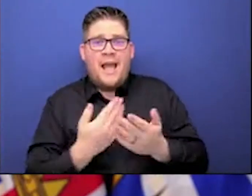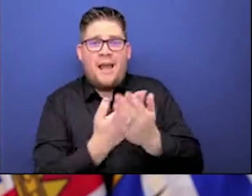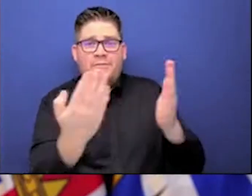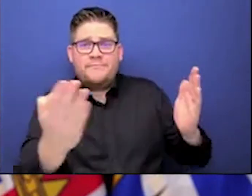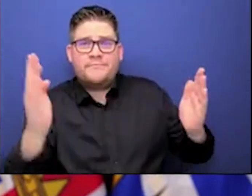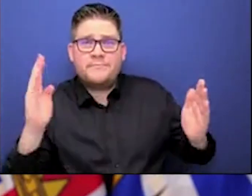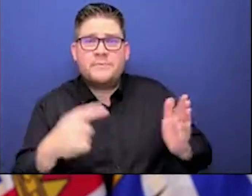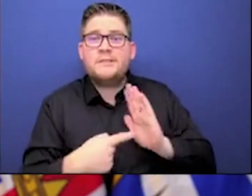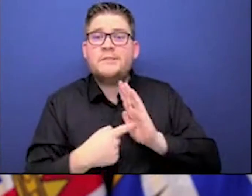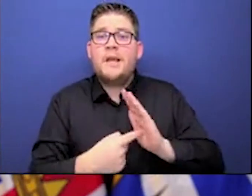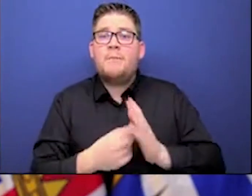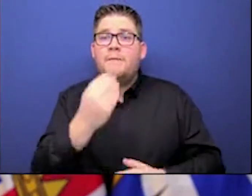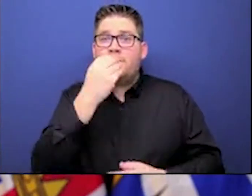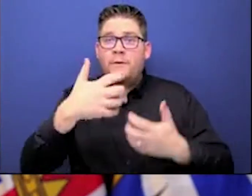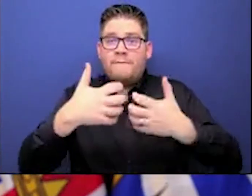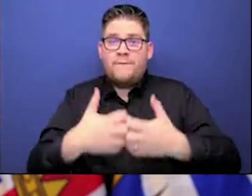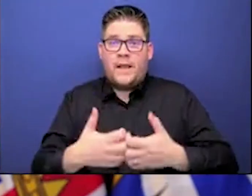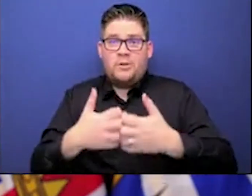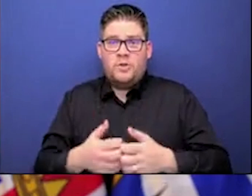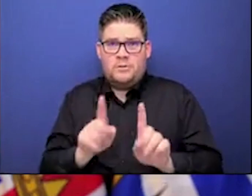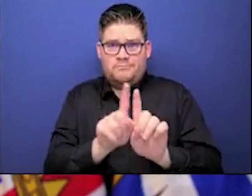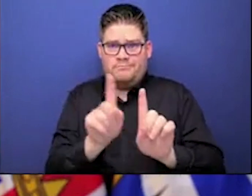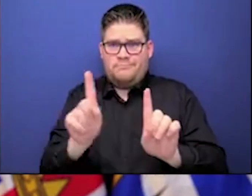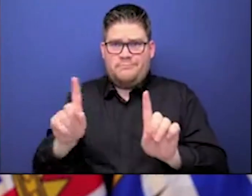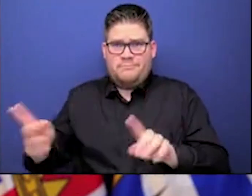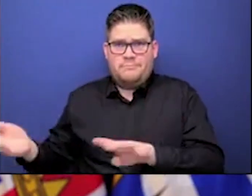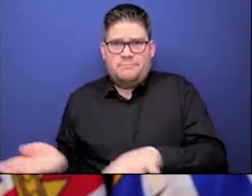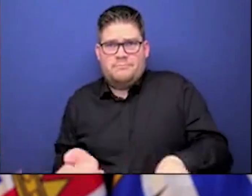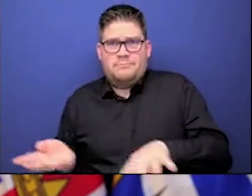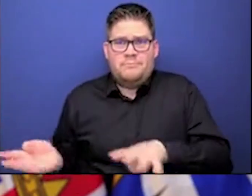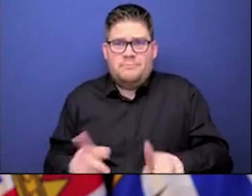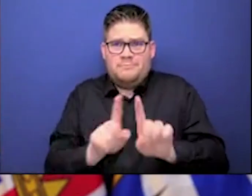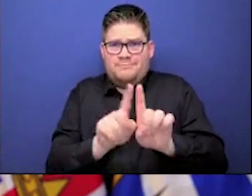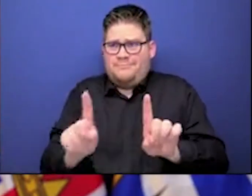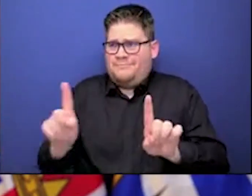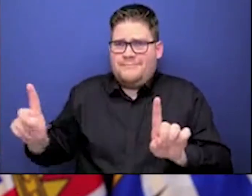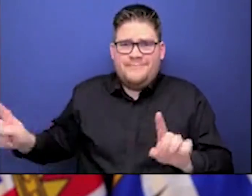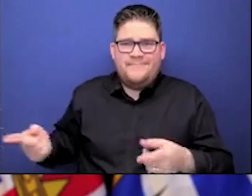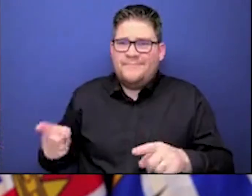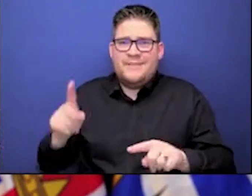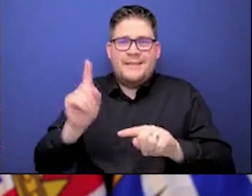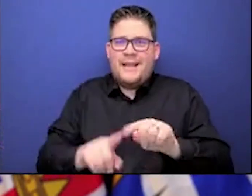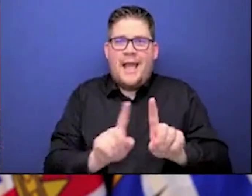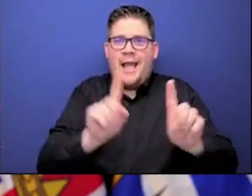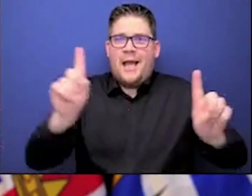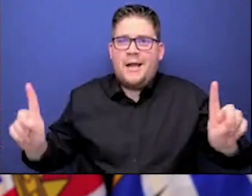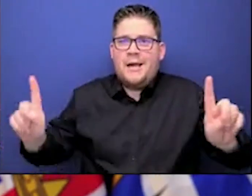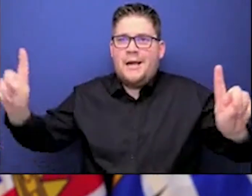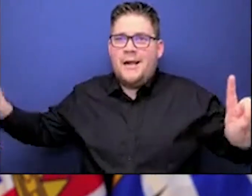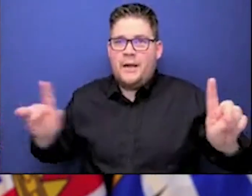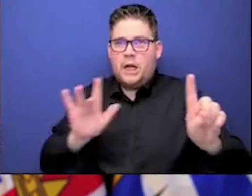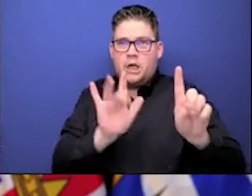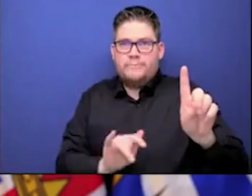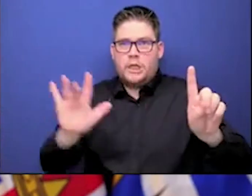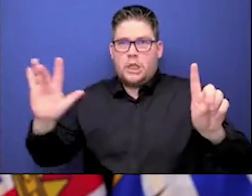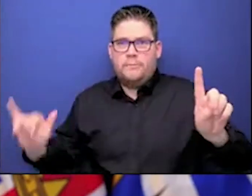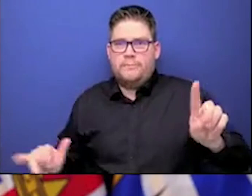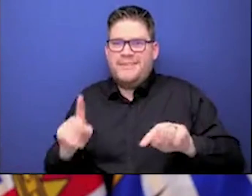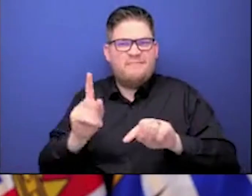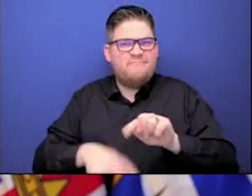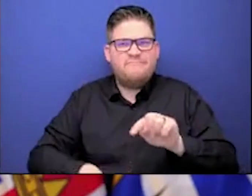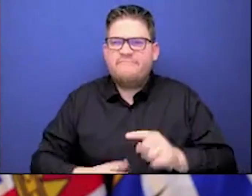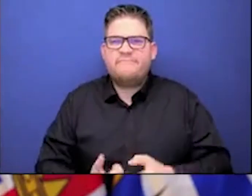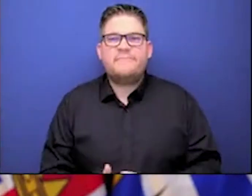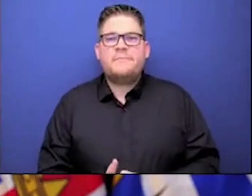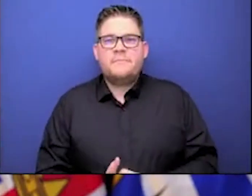highest risk of those industries, and we've had ongoing outbreaks that affect large numbers of workers, and not only workers but the community.